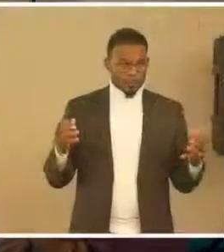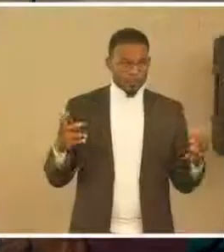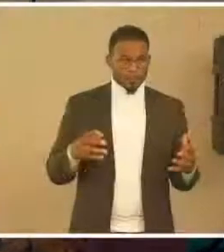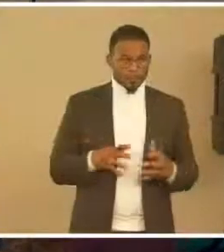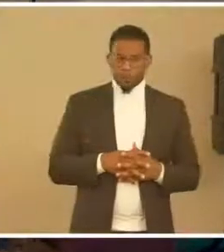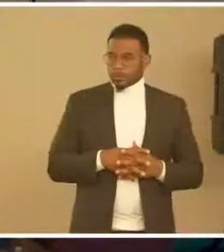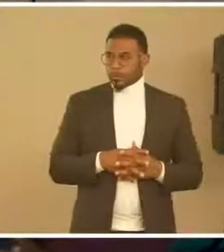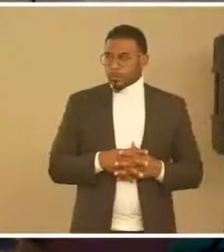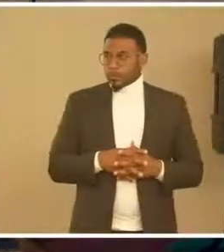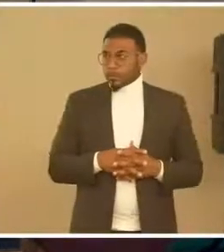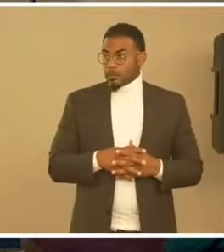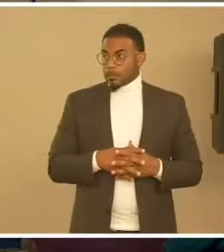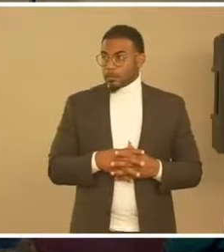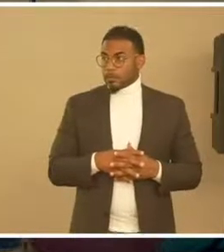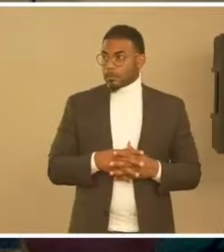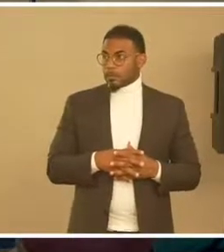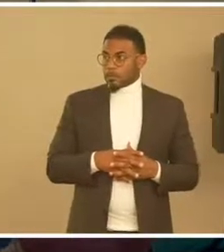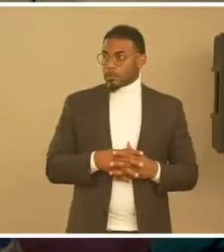Okay.